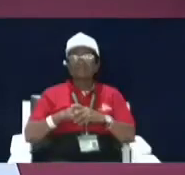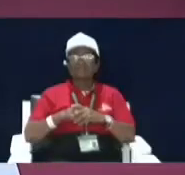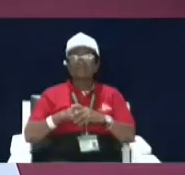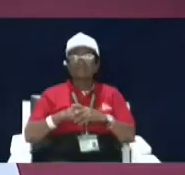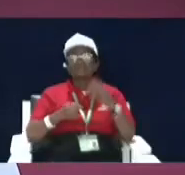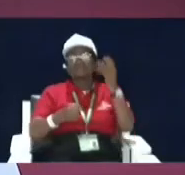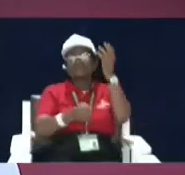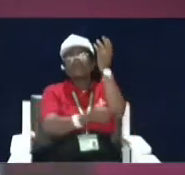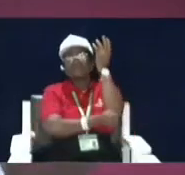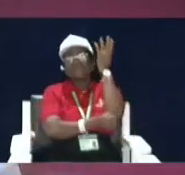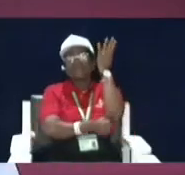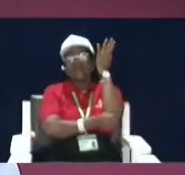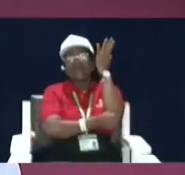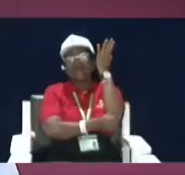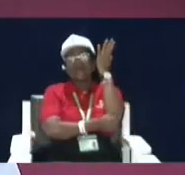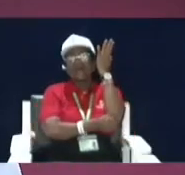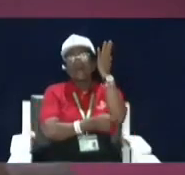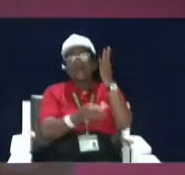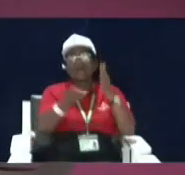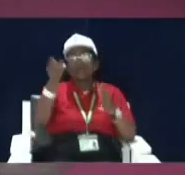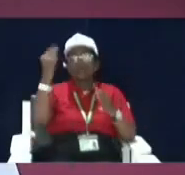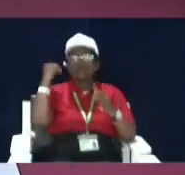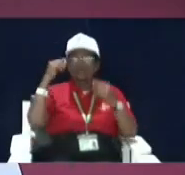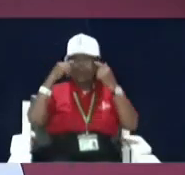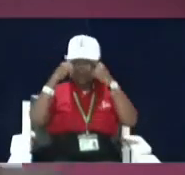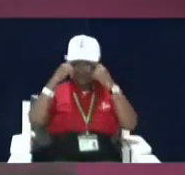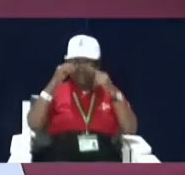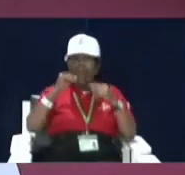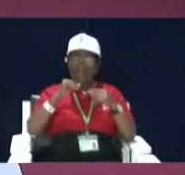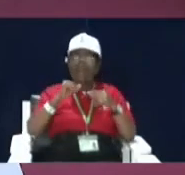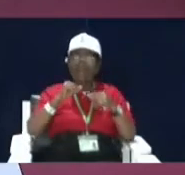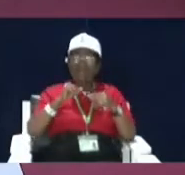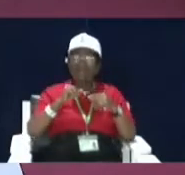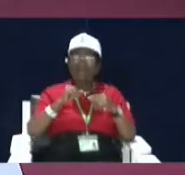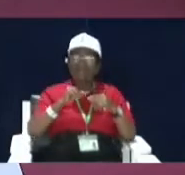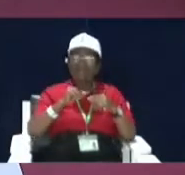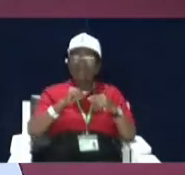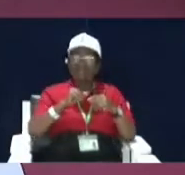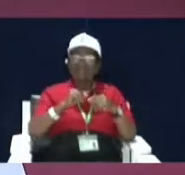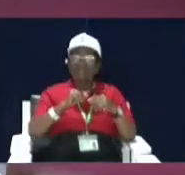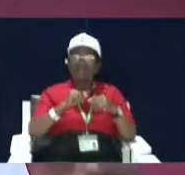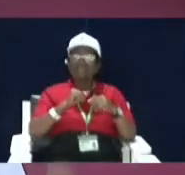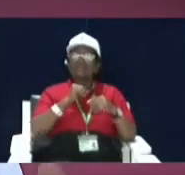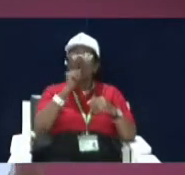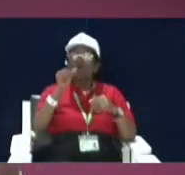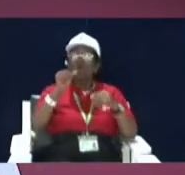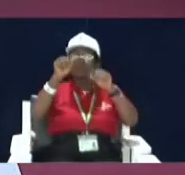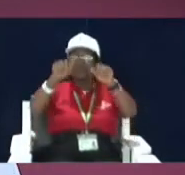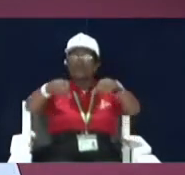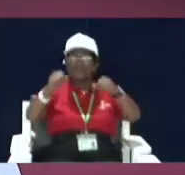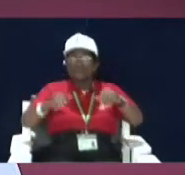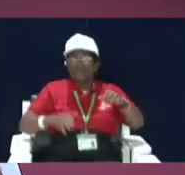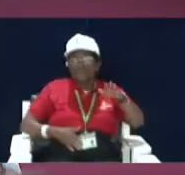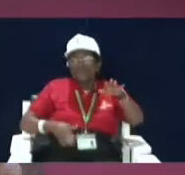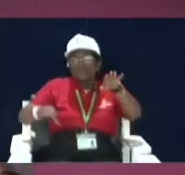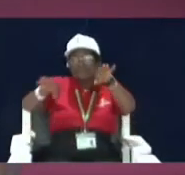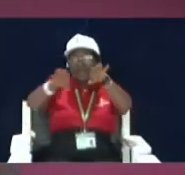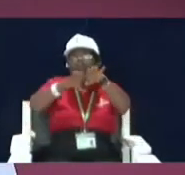Sarah was considered impossibly barren. God gave her